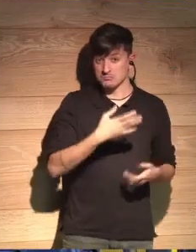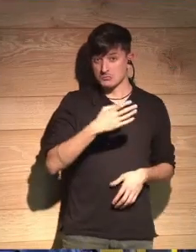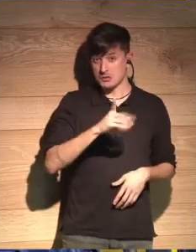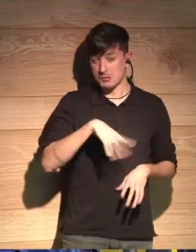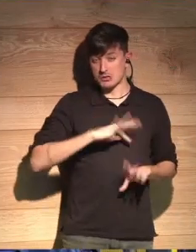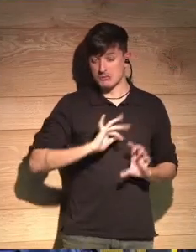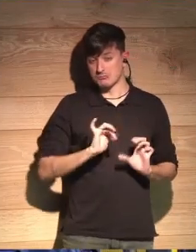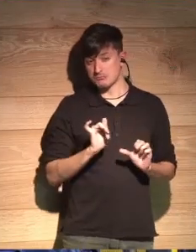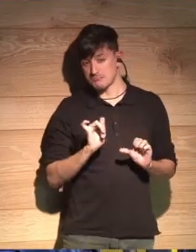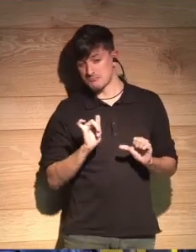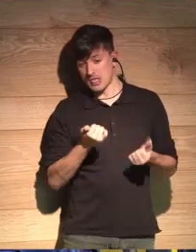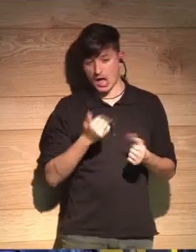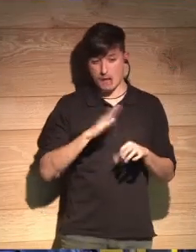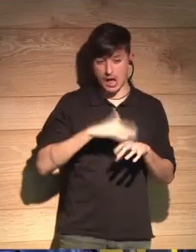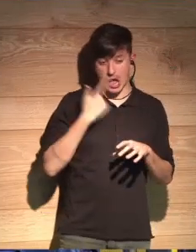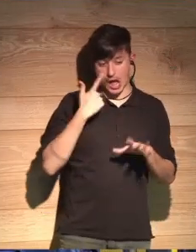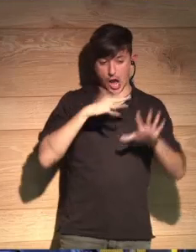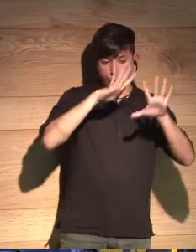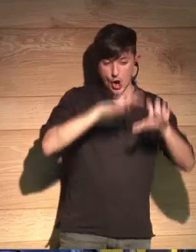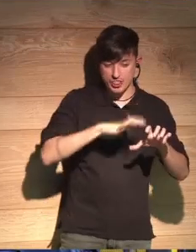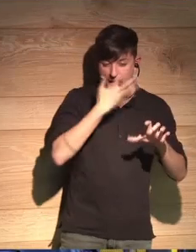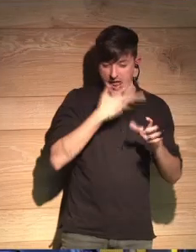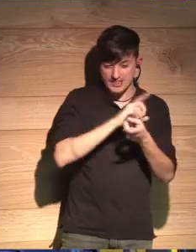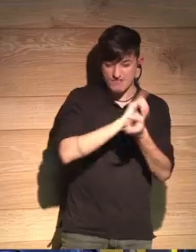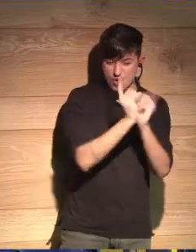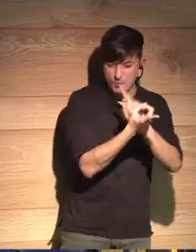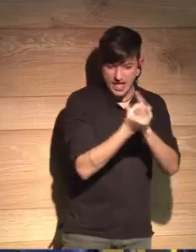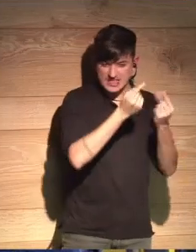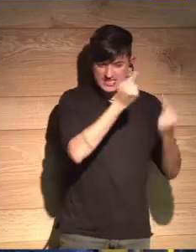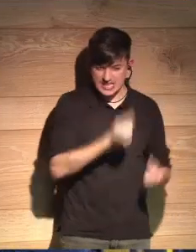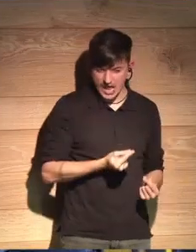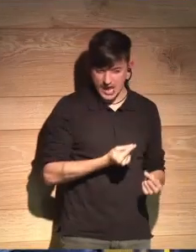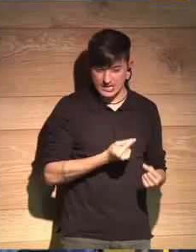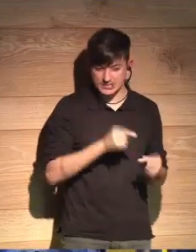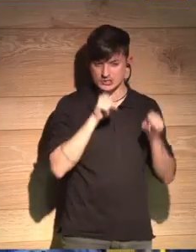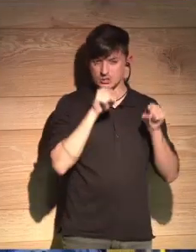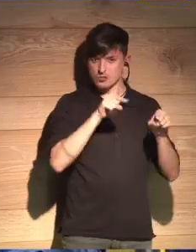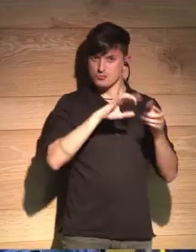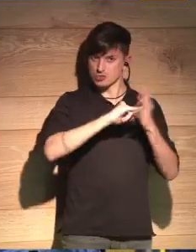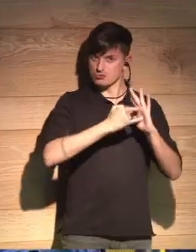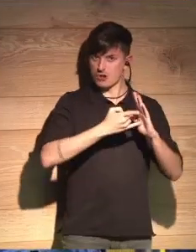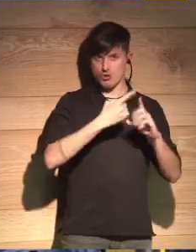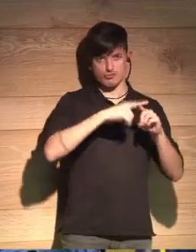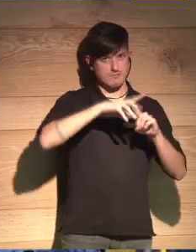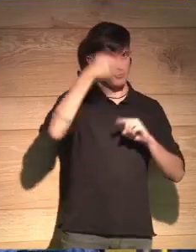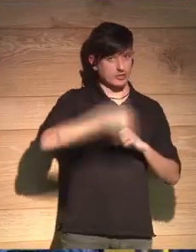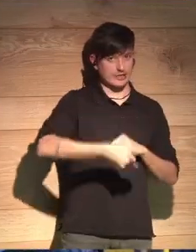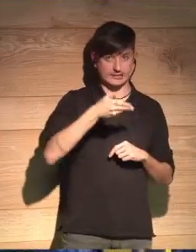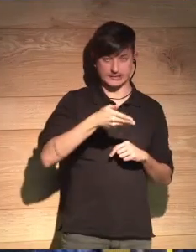of things and how the city reacts, and how we should know it has to transform it and redesign it,